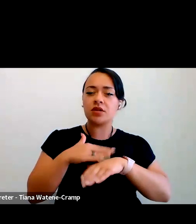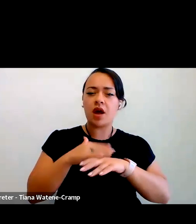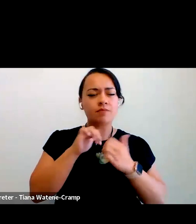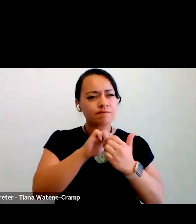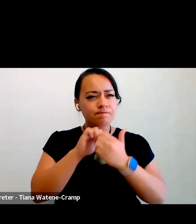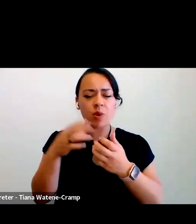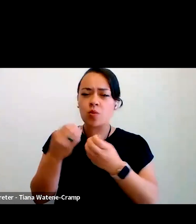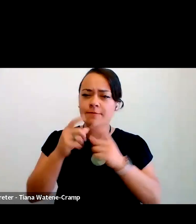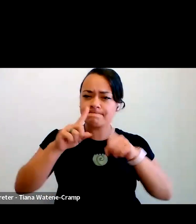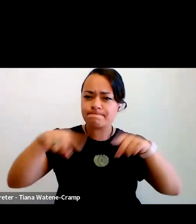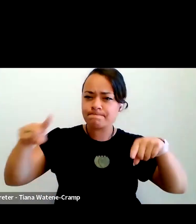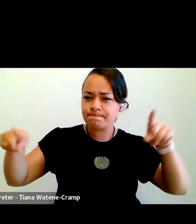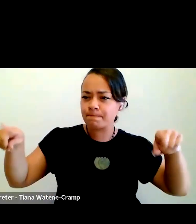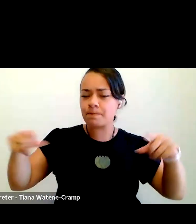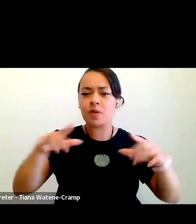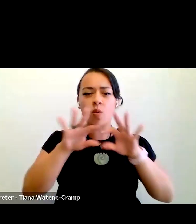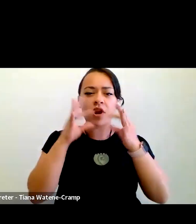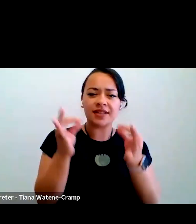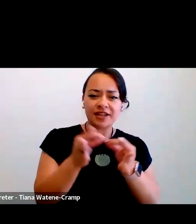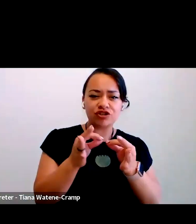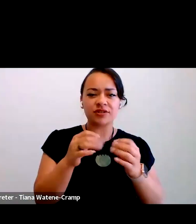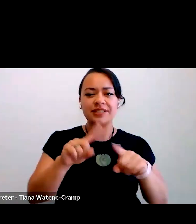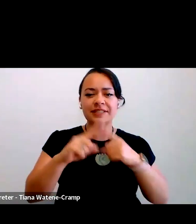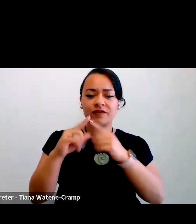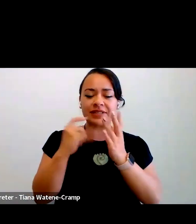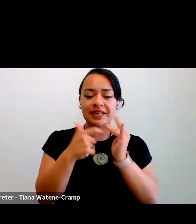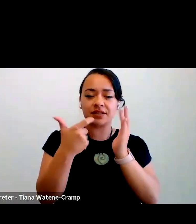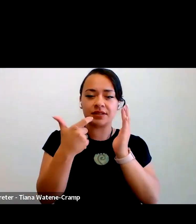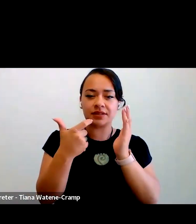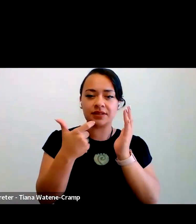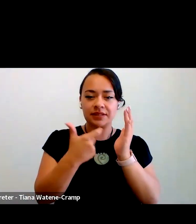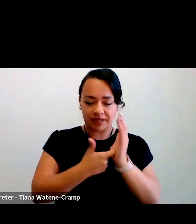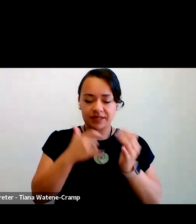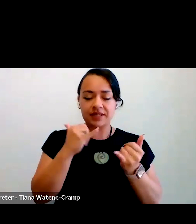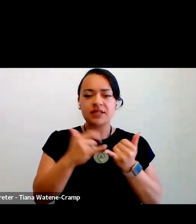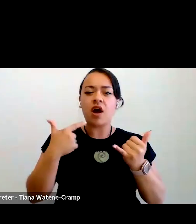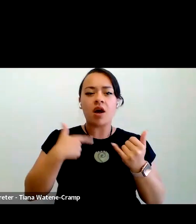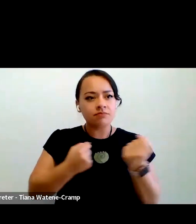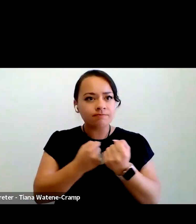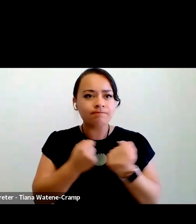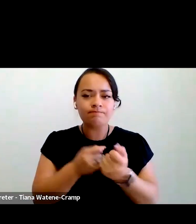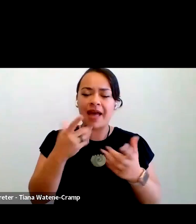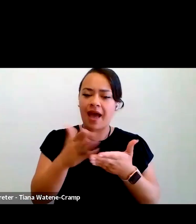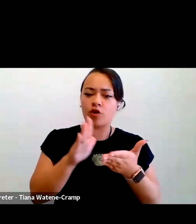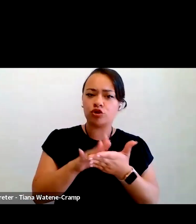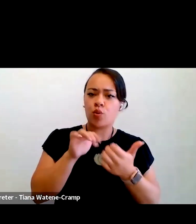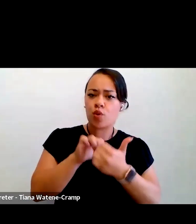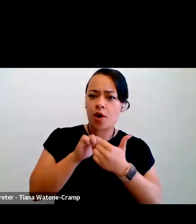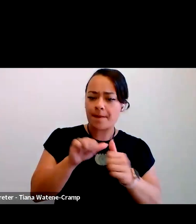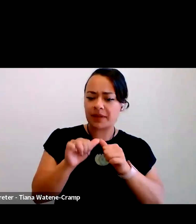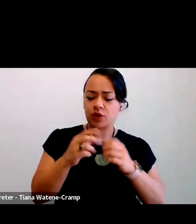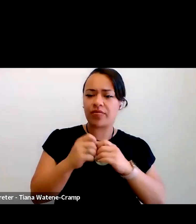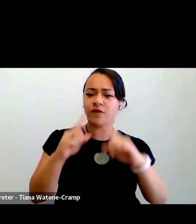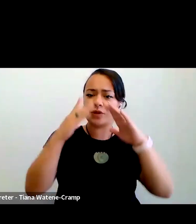across sectors, in part, to support them to do better in their work with First Nations people, but also all communities.